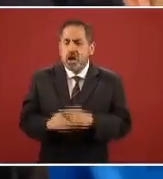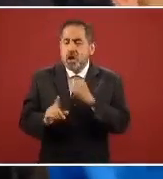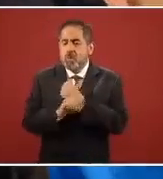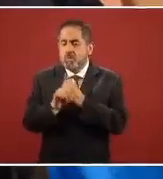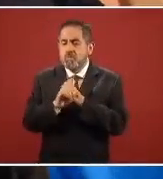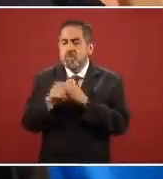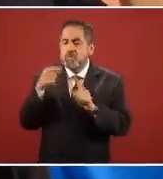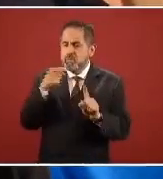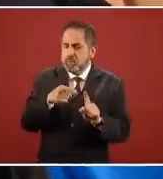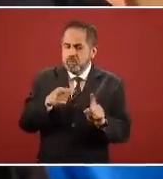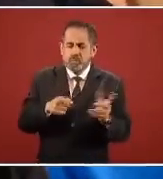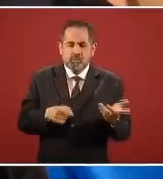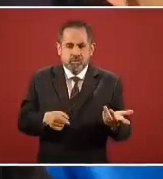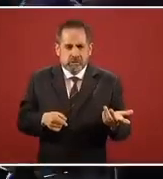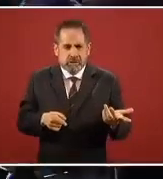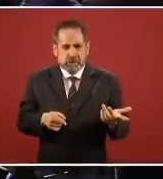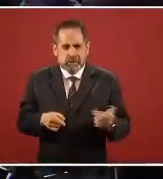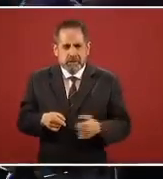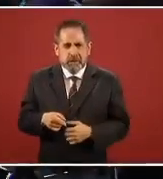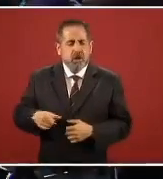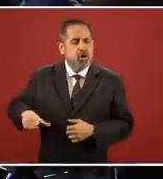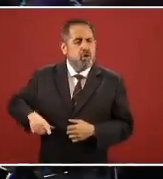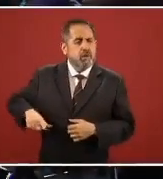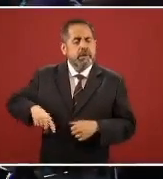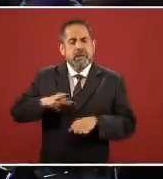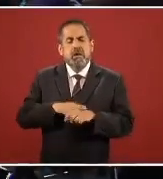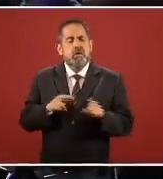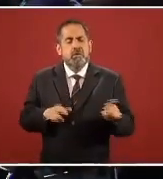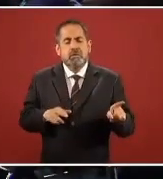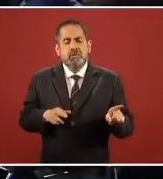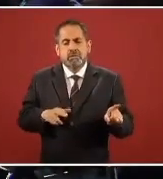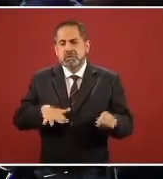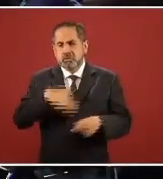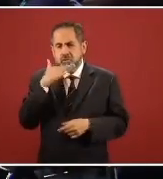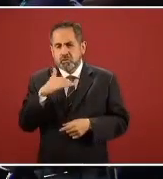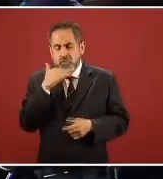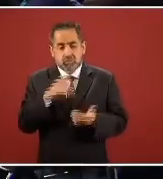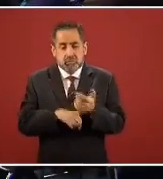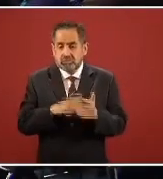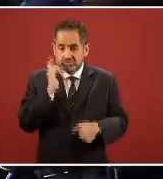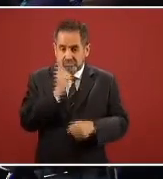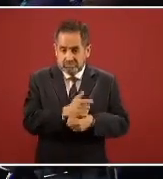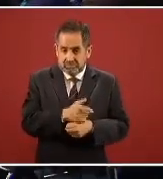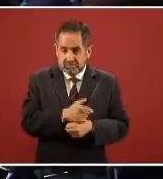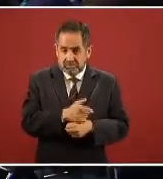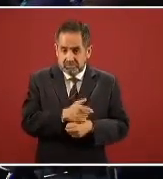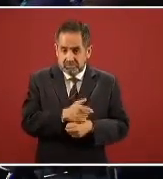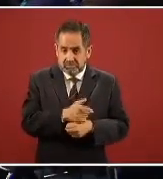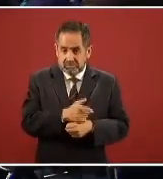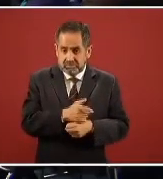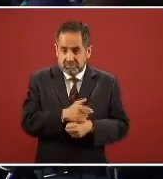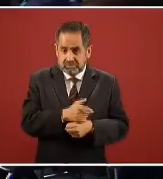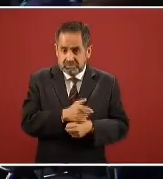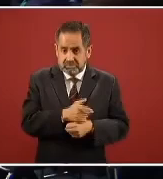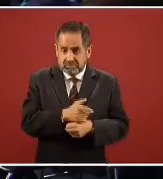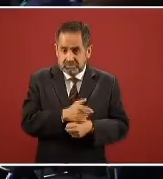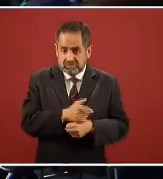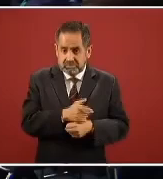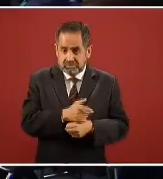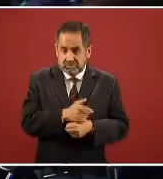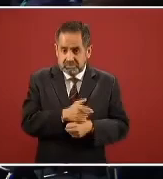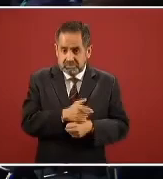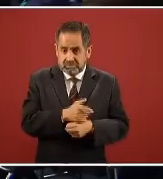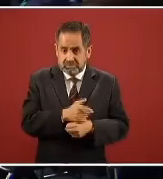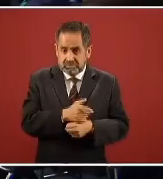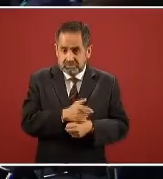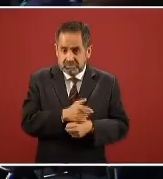problema ese es uno de los gobernadores corruptos señalados, ya estuvo en la cárcel. So the problem is one of